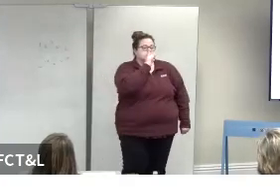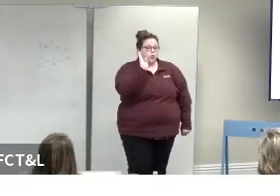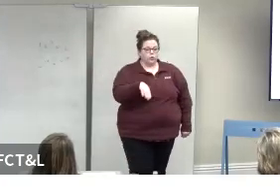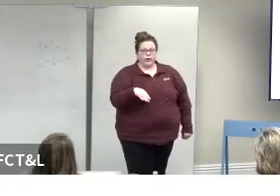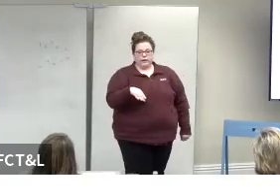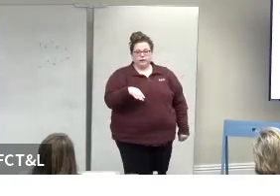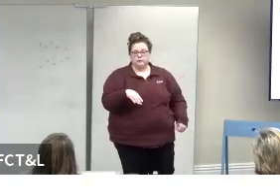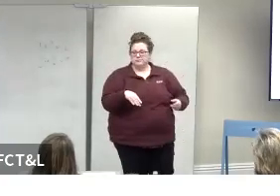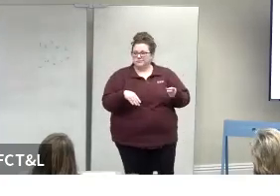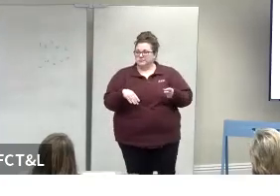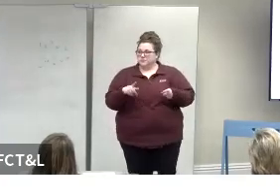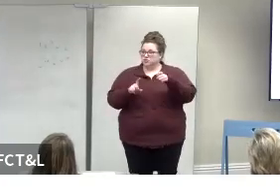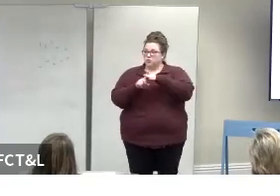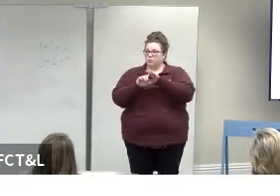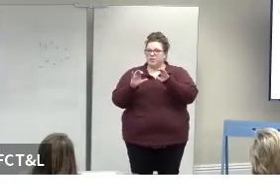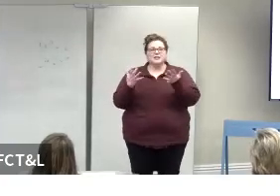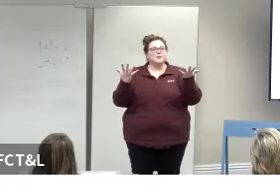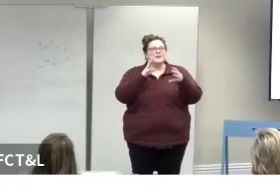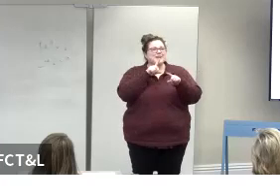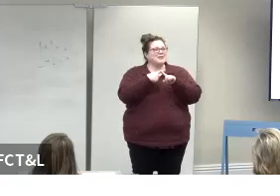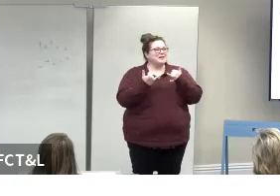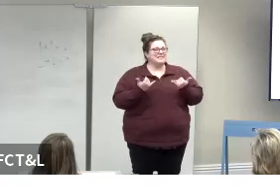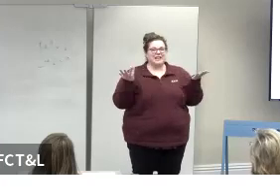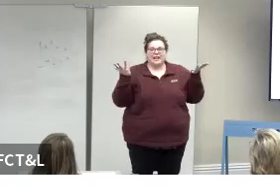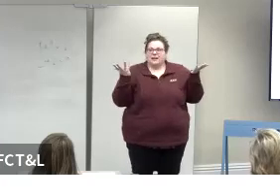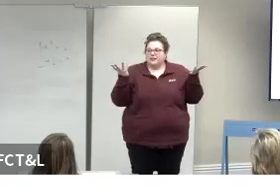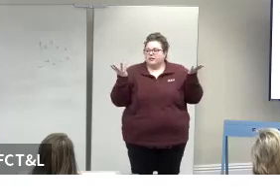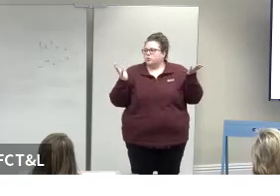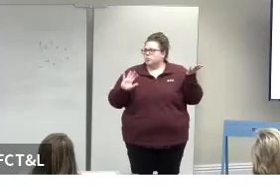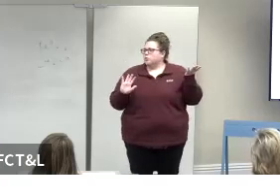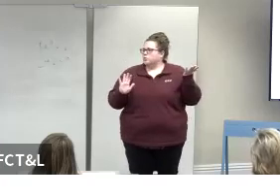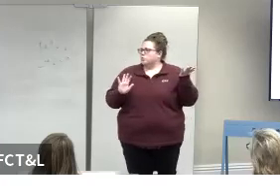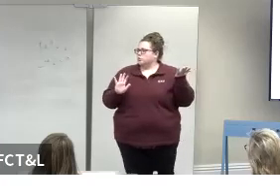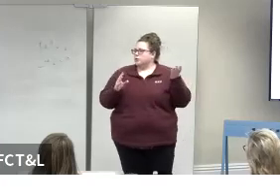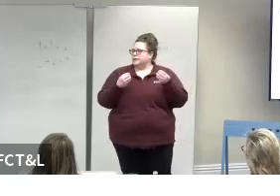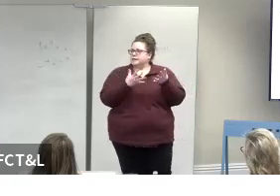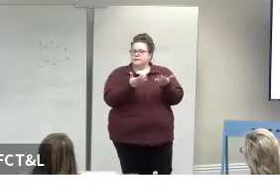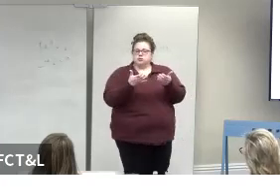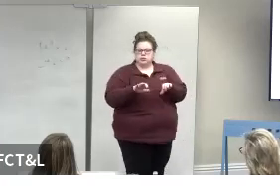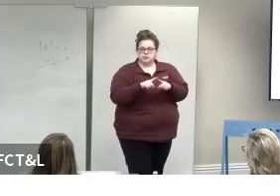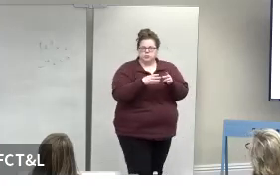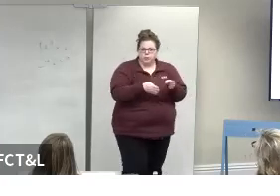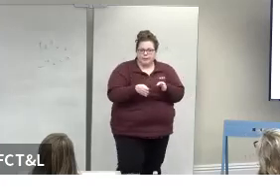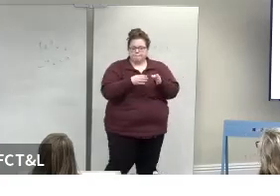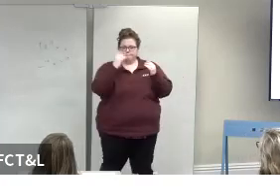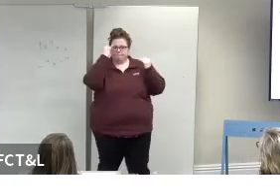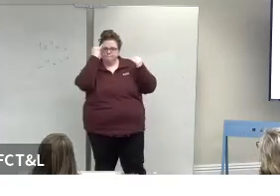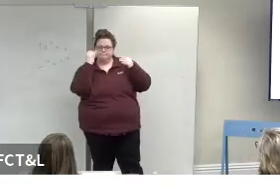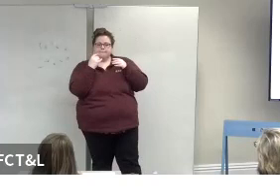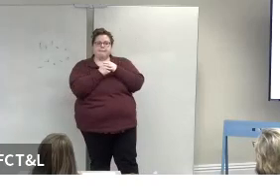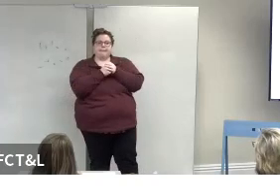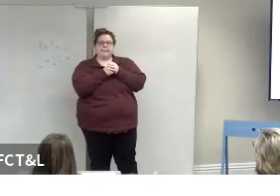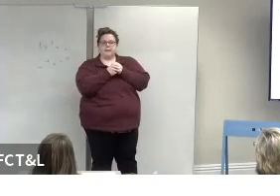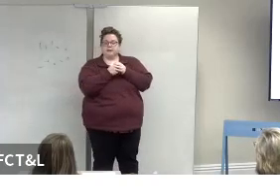So I'm signing and she's voice interpreting the course. And she doesn't show up to the class and just say, what are we talking about today? No, you have to